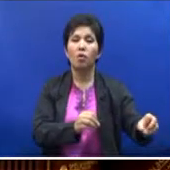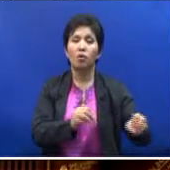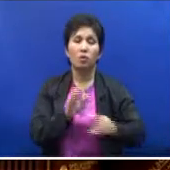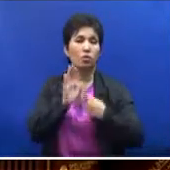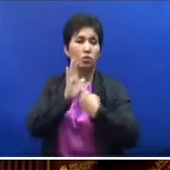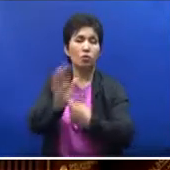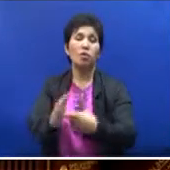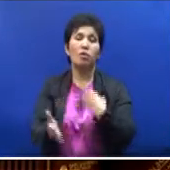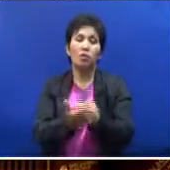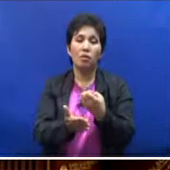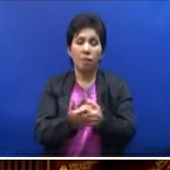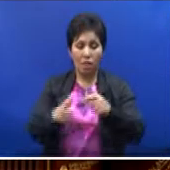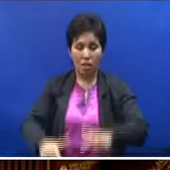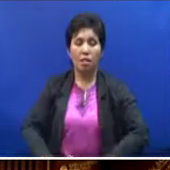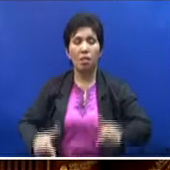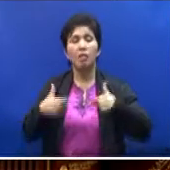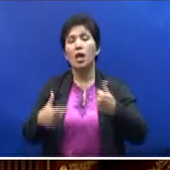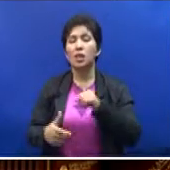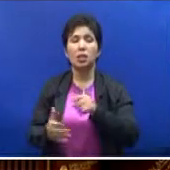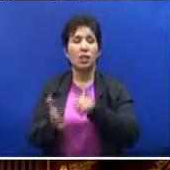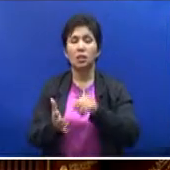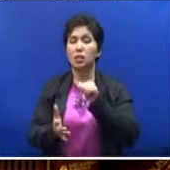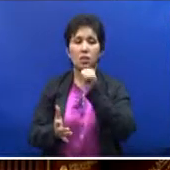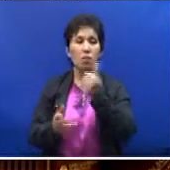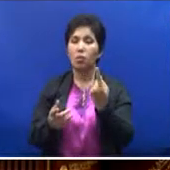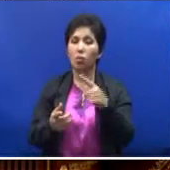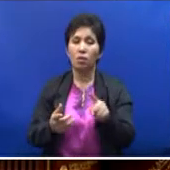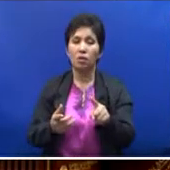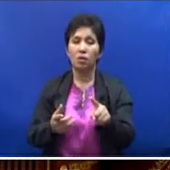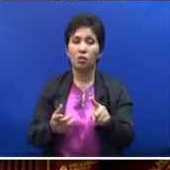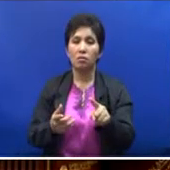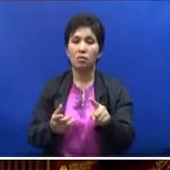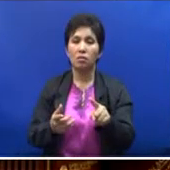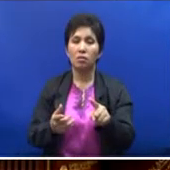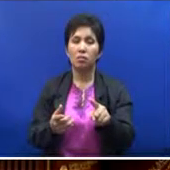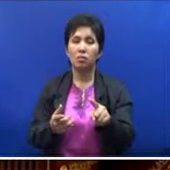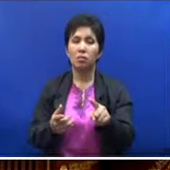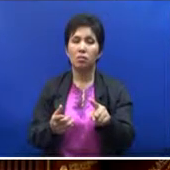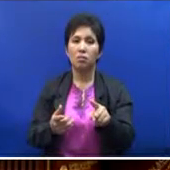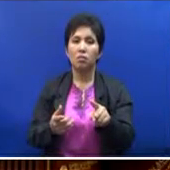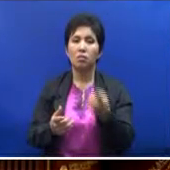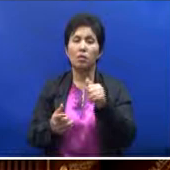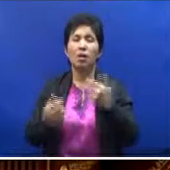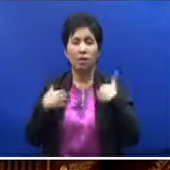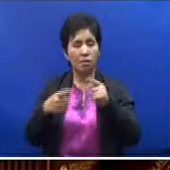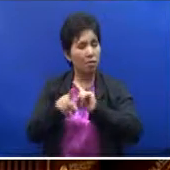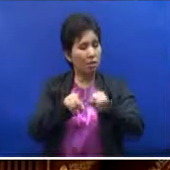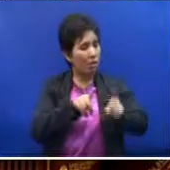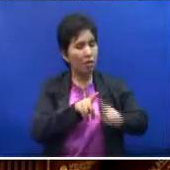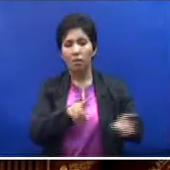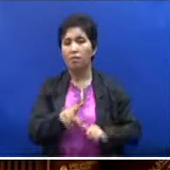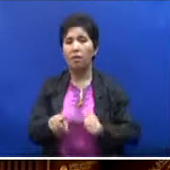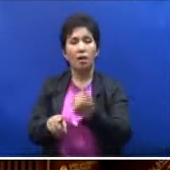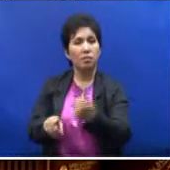economic rights. Okay, so it is not only for procreations, Okay, but there are many other aspects. There